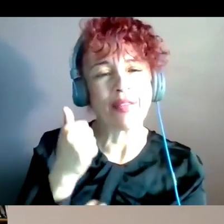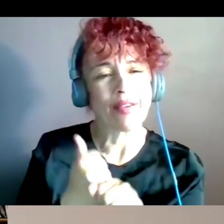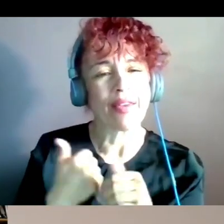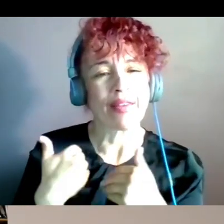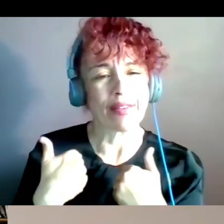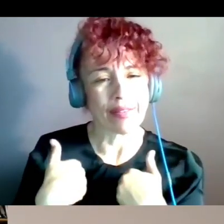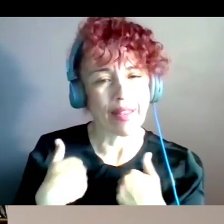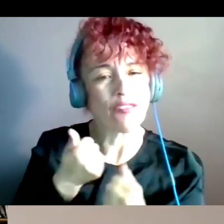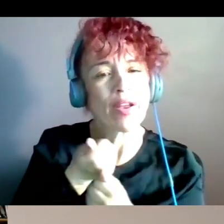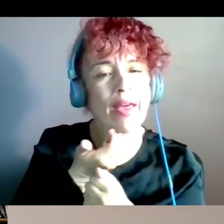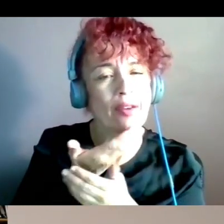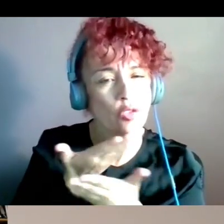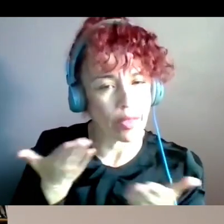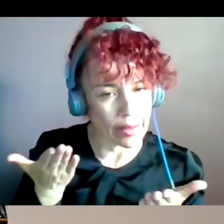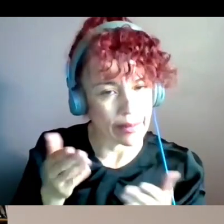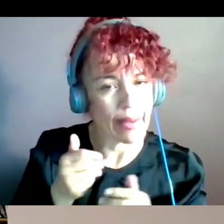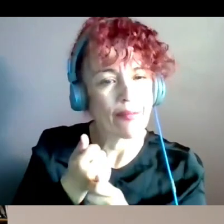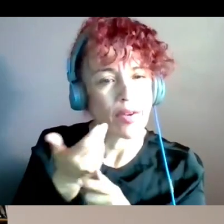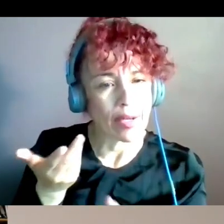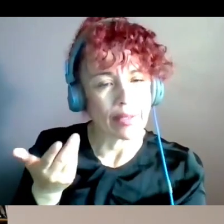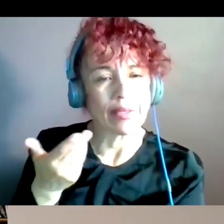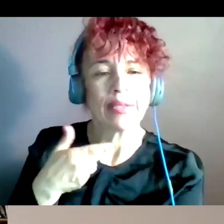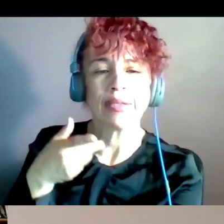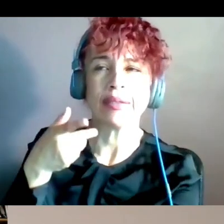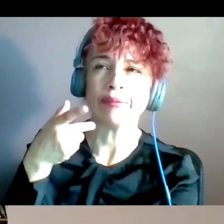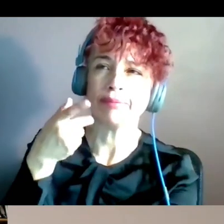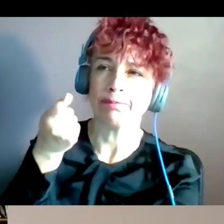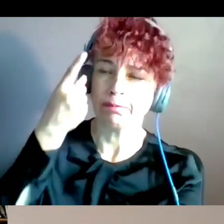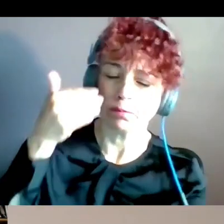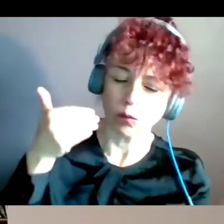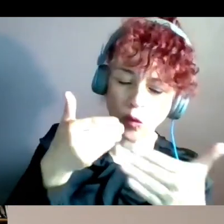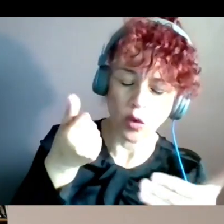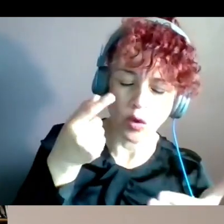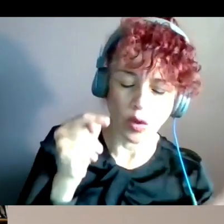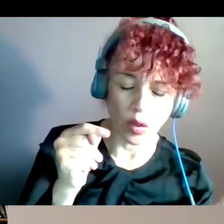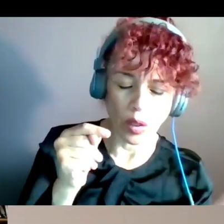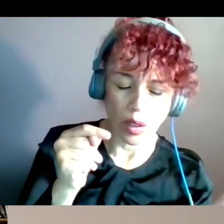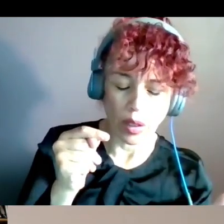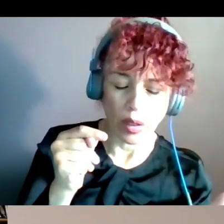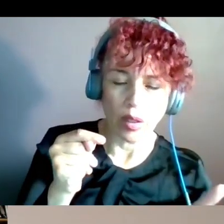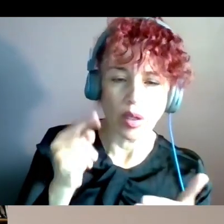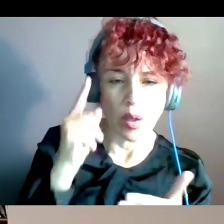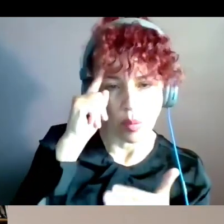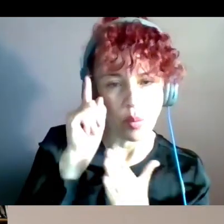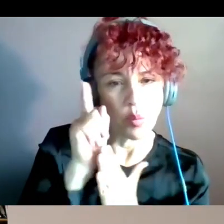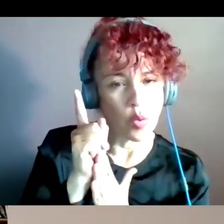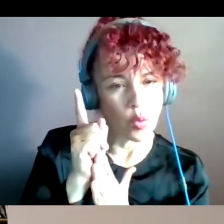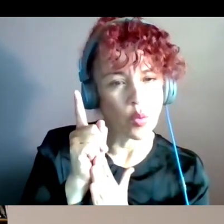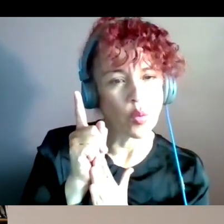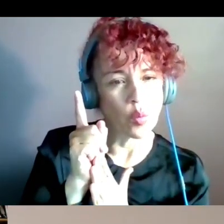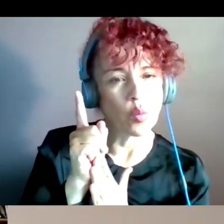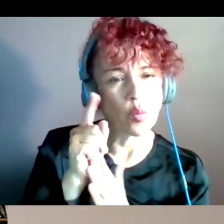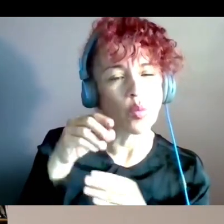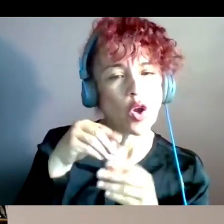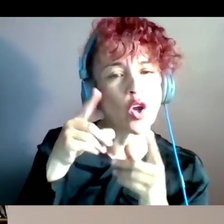be epic. Hmm. And I had gotten to this sort of Yeah. egoist moment where I wasn't going to